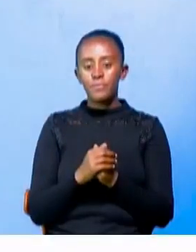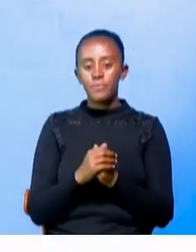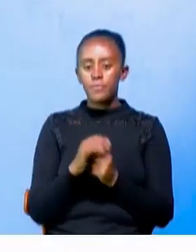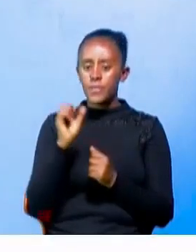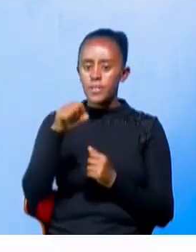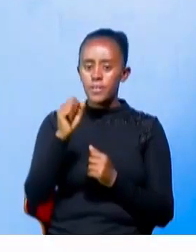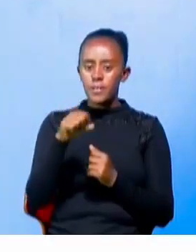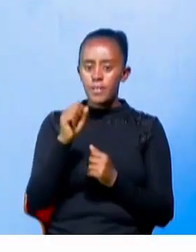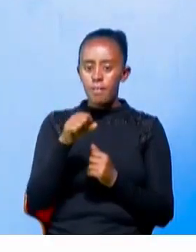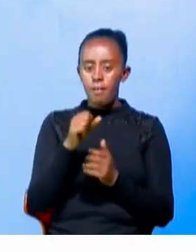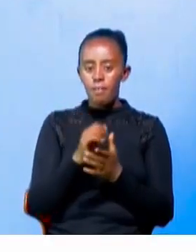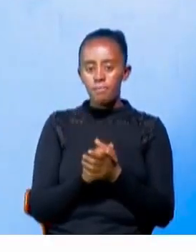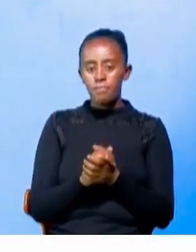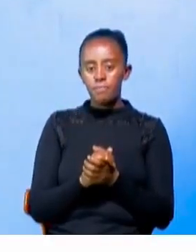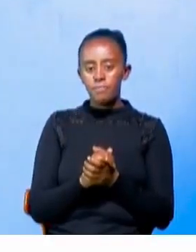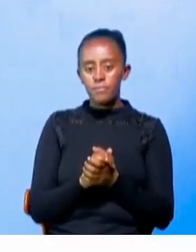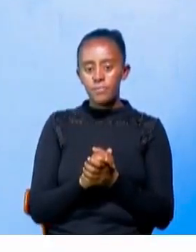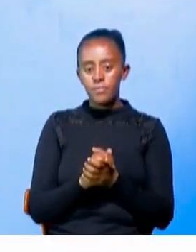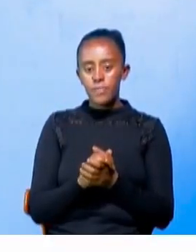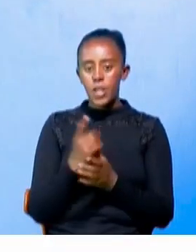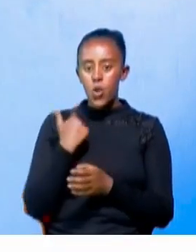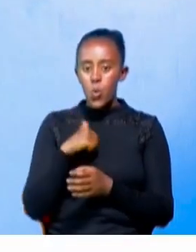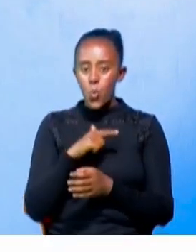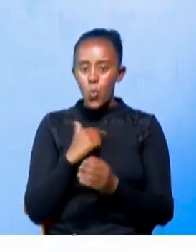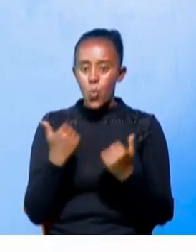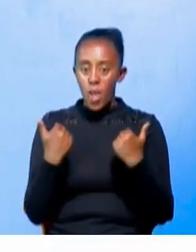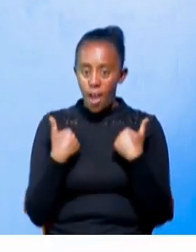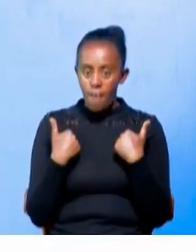Yeah. We have